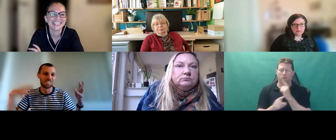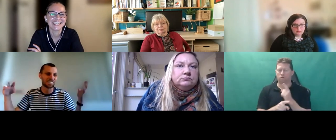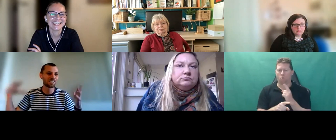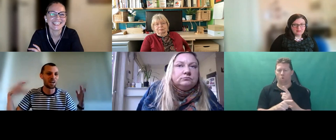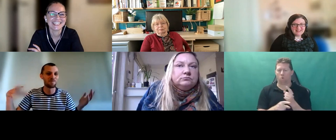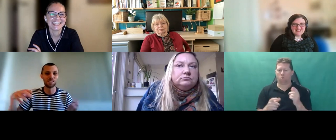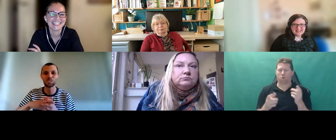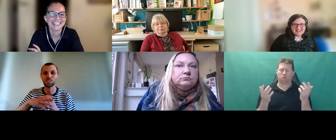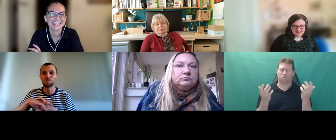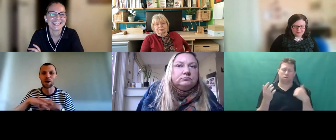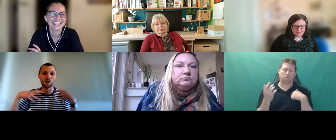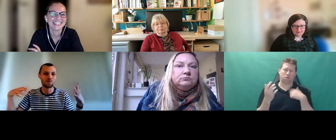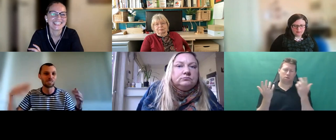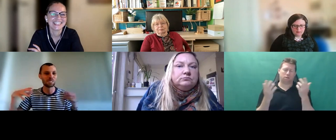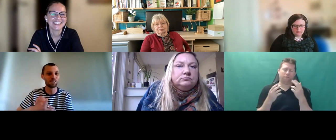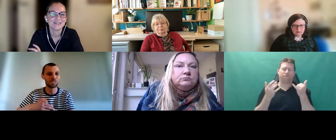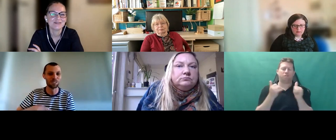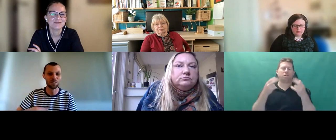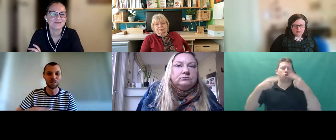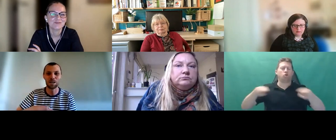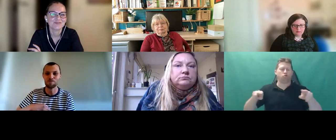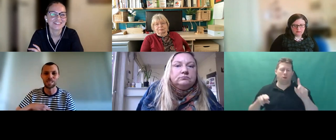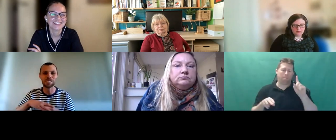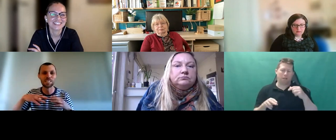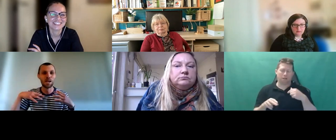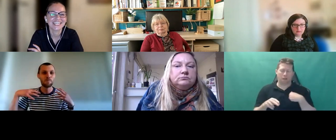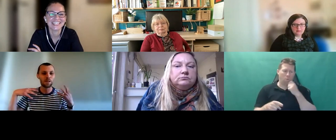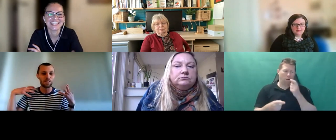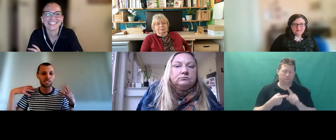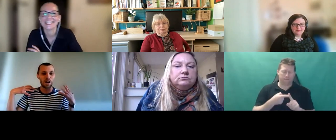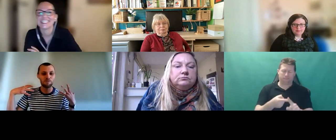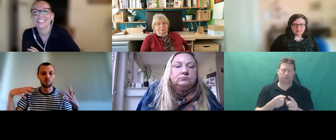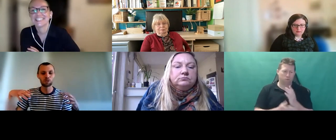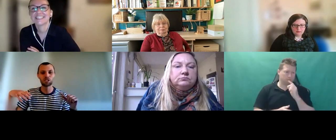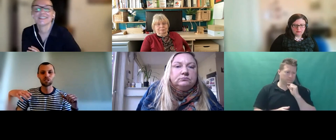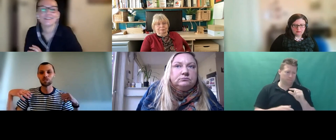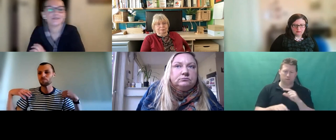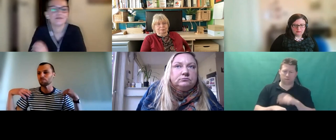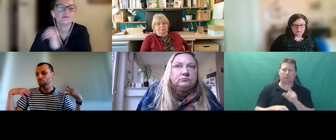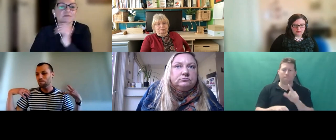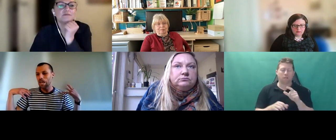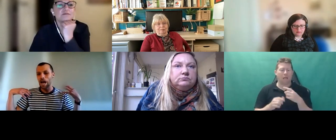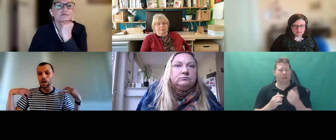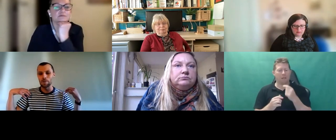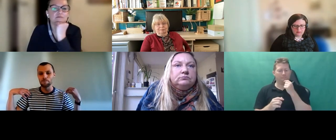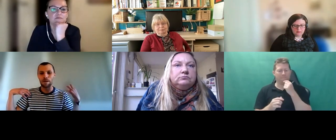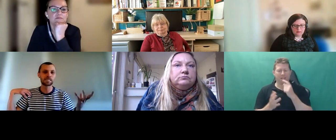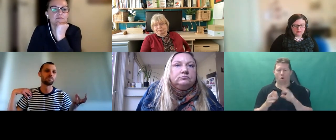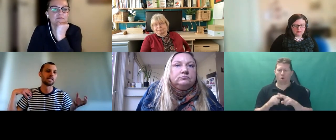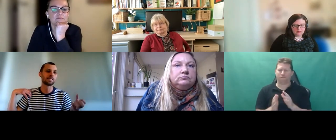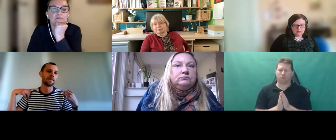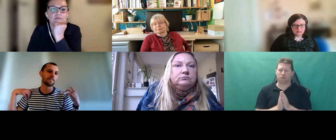heterogeneous kind of positions, but I'll persist because I've only got a couple of minutes, but this kind of push to how